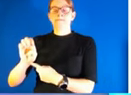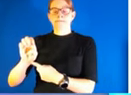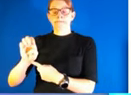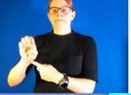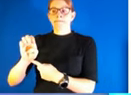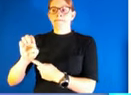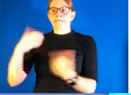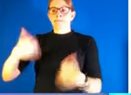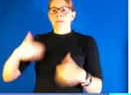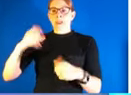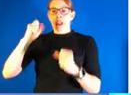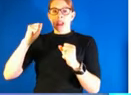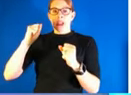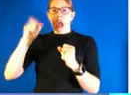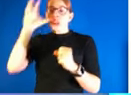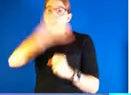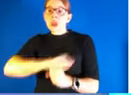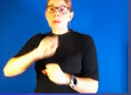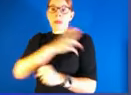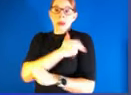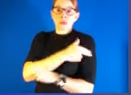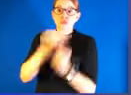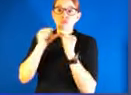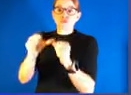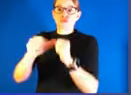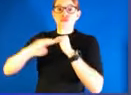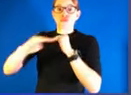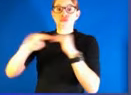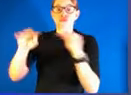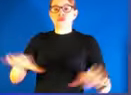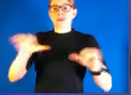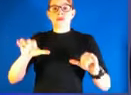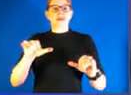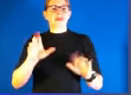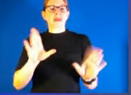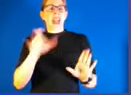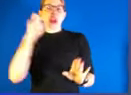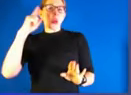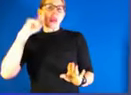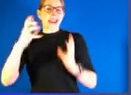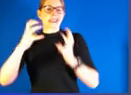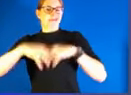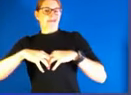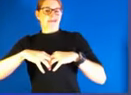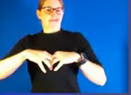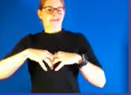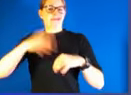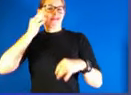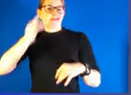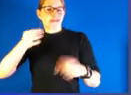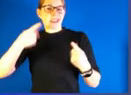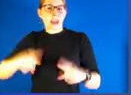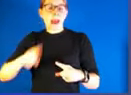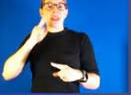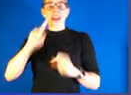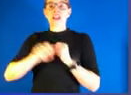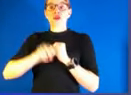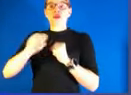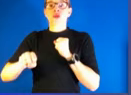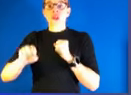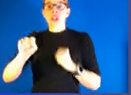there and stable. How do you see it? Yeah, I don't think we're on the verge of collapse. I think we're stretched, and I think the system